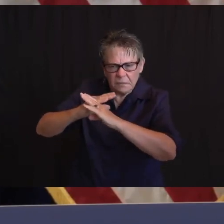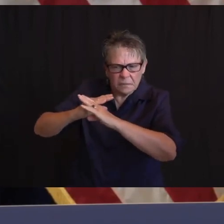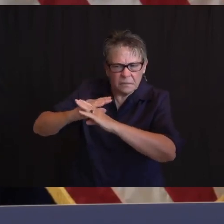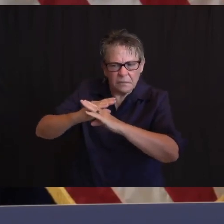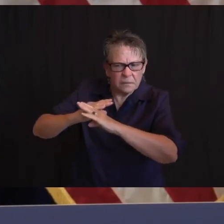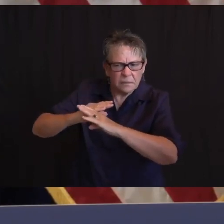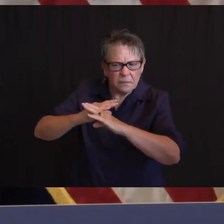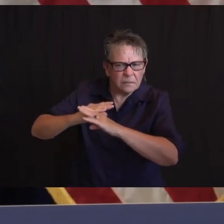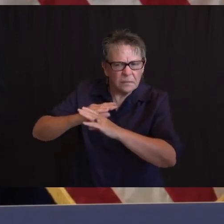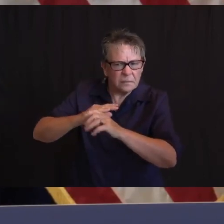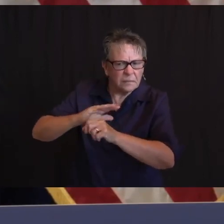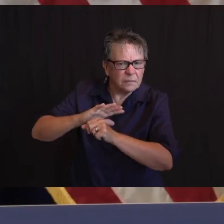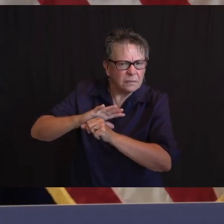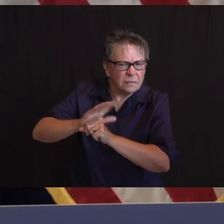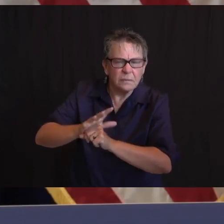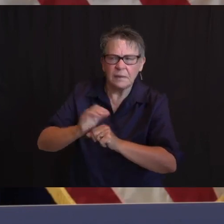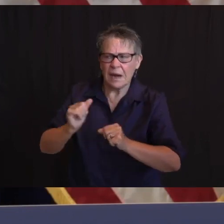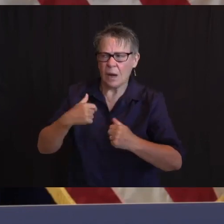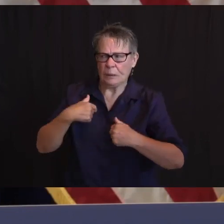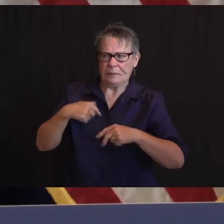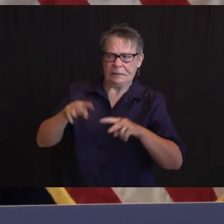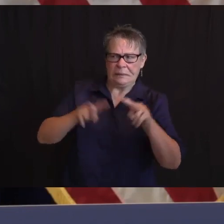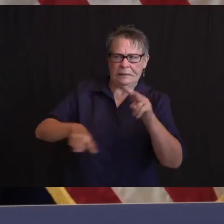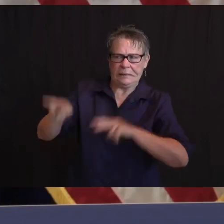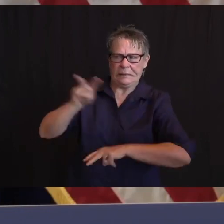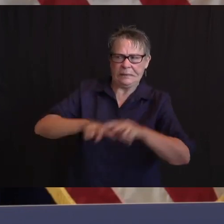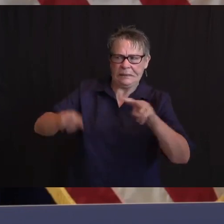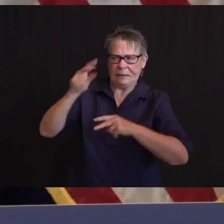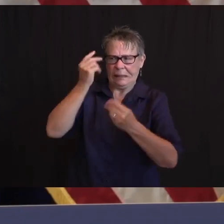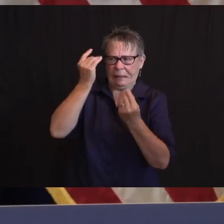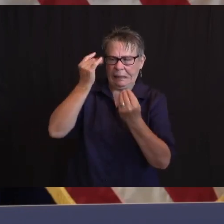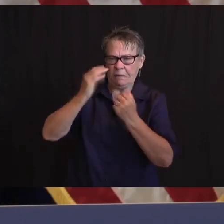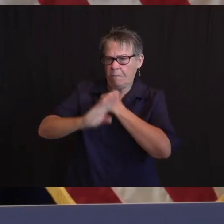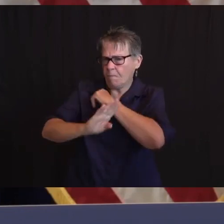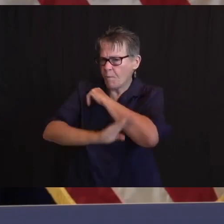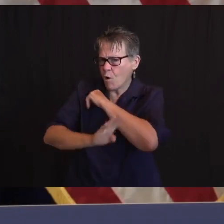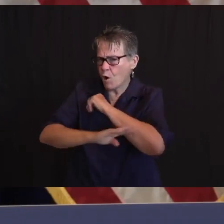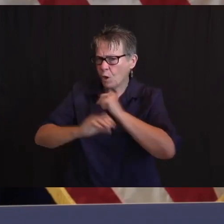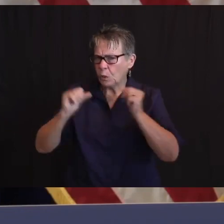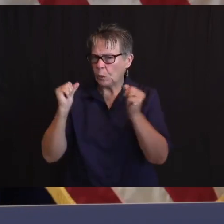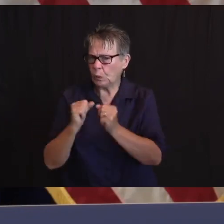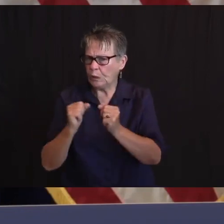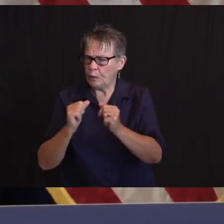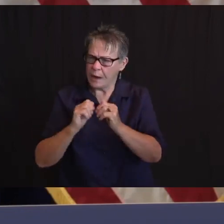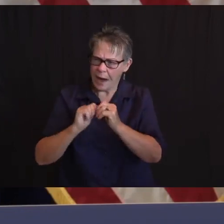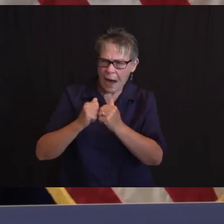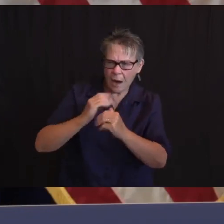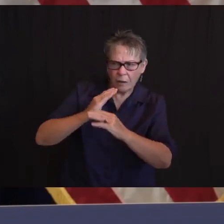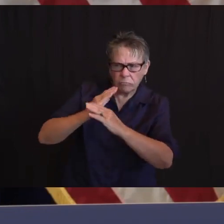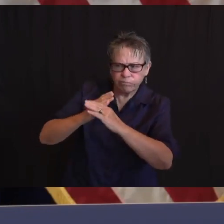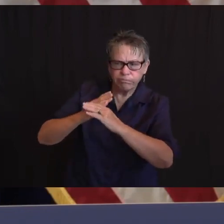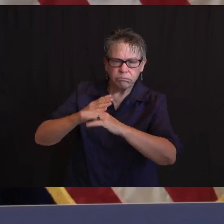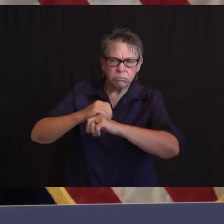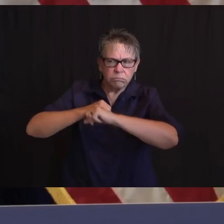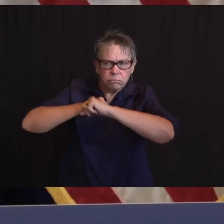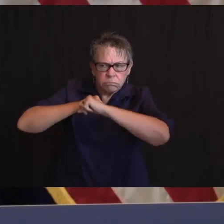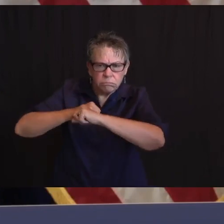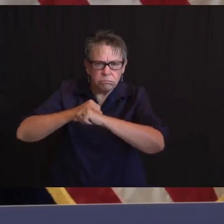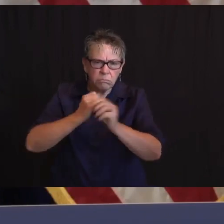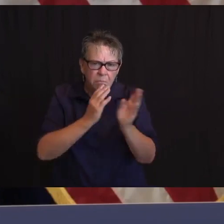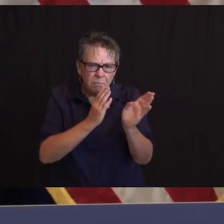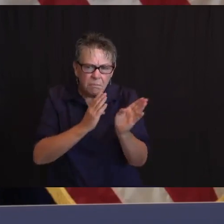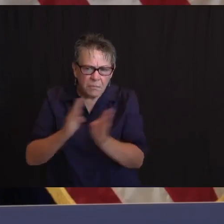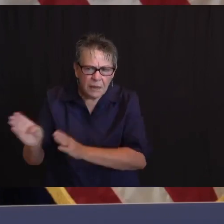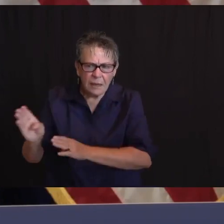medical procedures and preparedness into the foreseeable future. To that end, multiple state agencies have worked together to develop